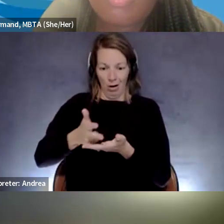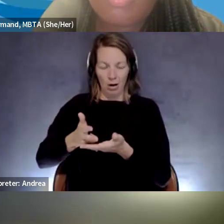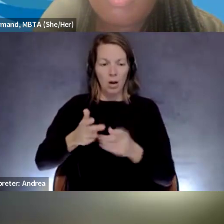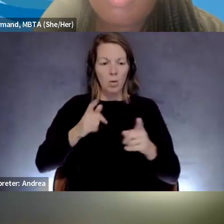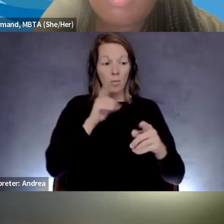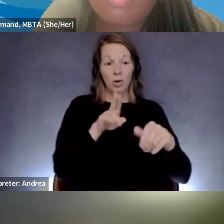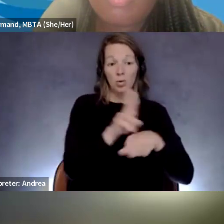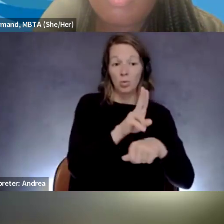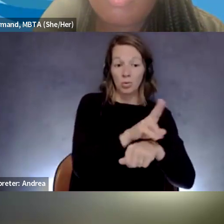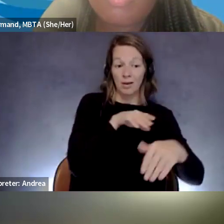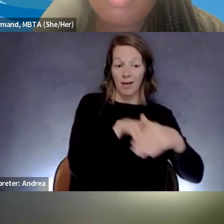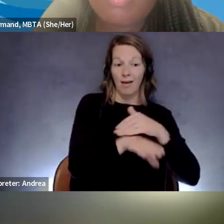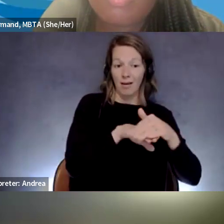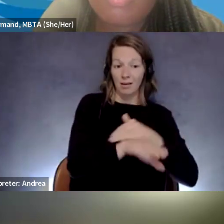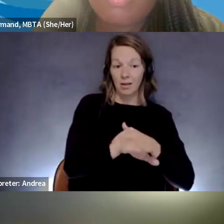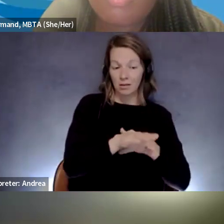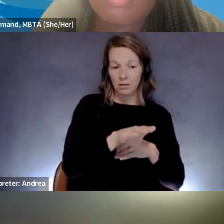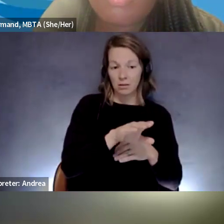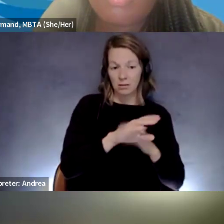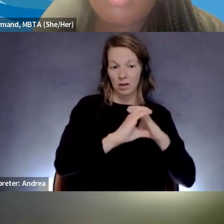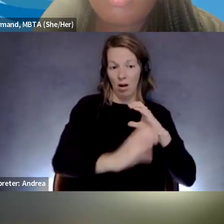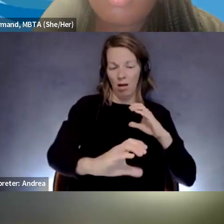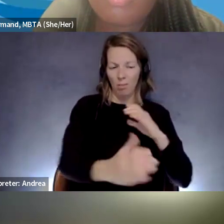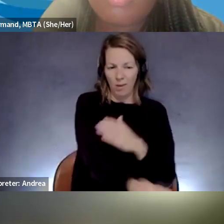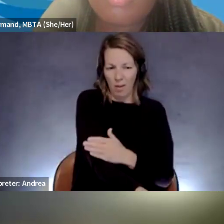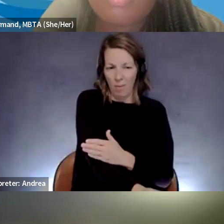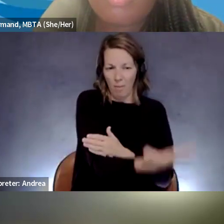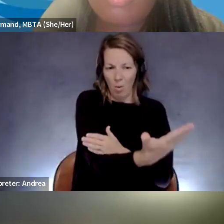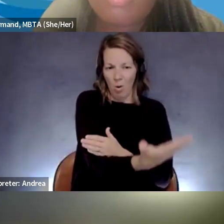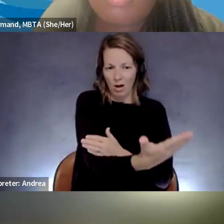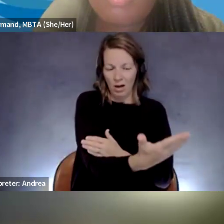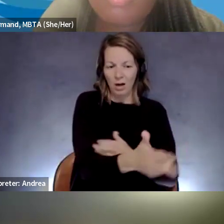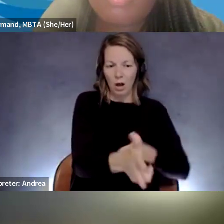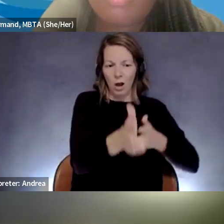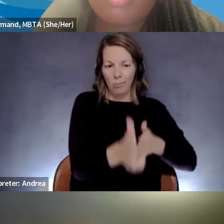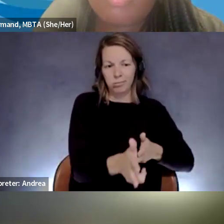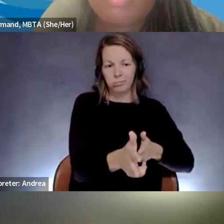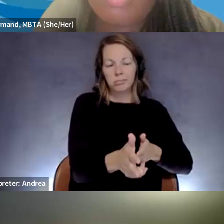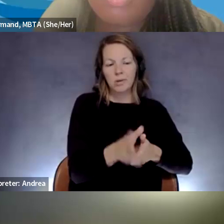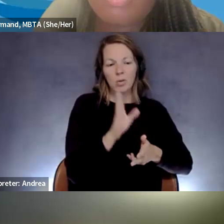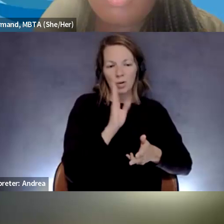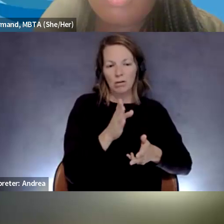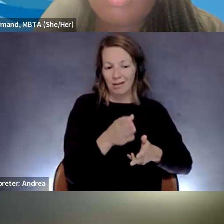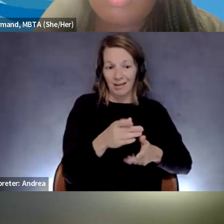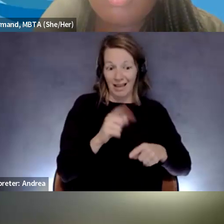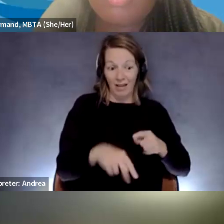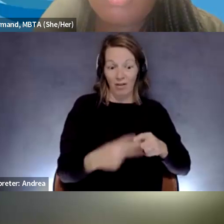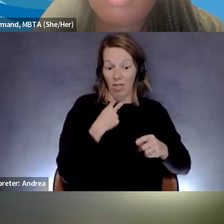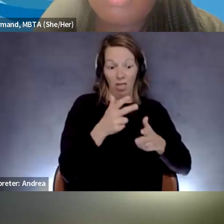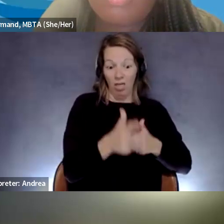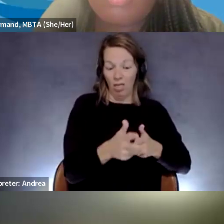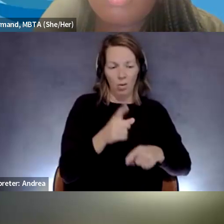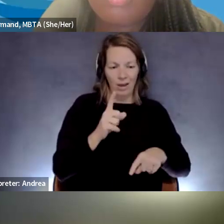tunnel, it's going to be in the wee hours of the morning where those trains are going to be parked. So if they're there, we're not able to get at it. That's a